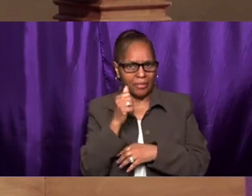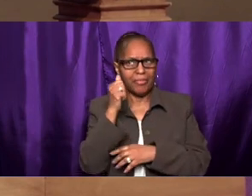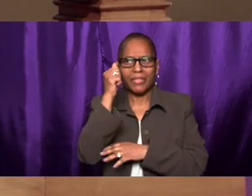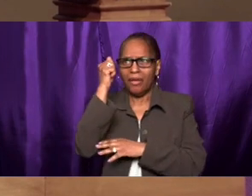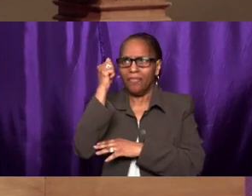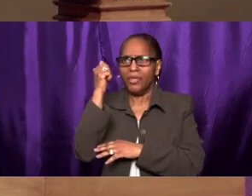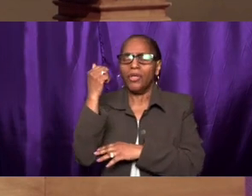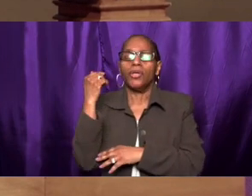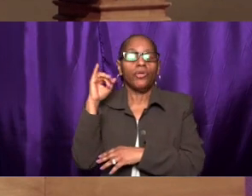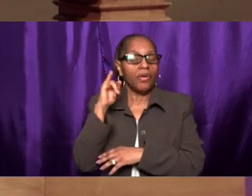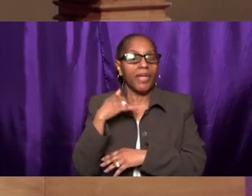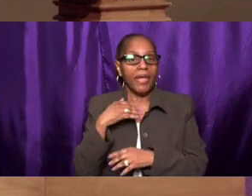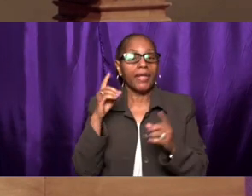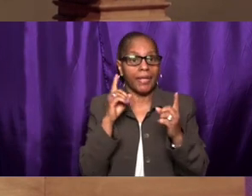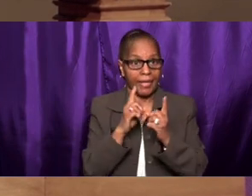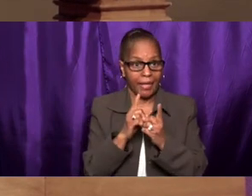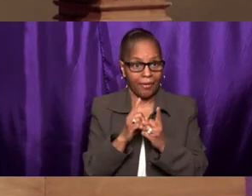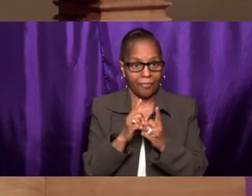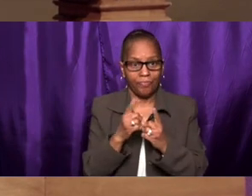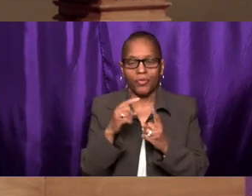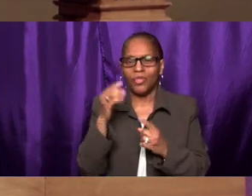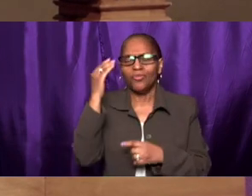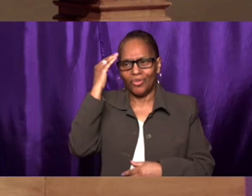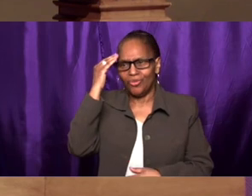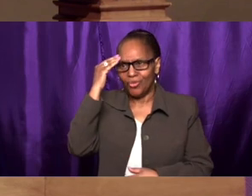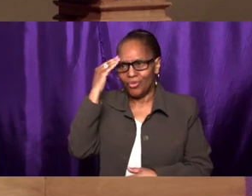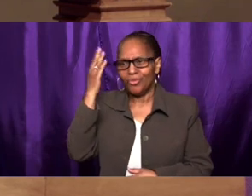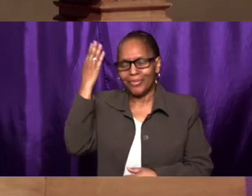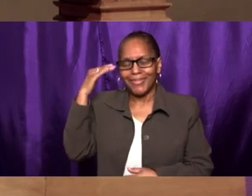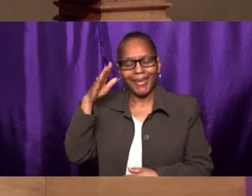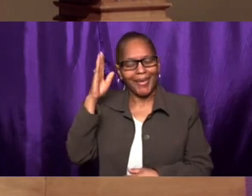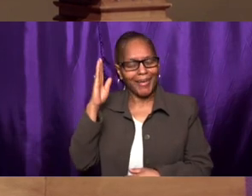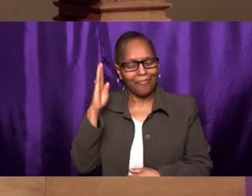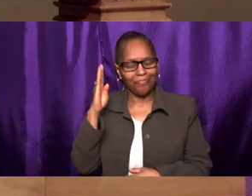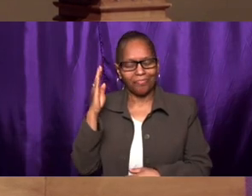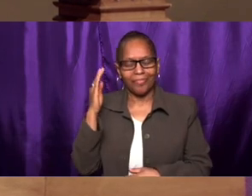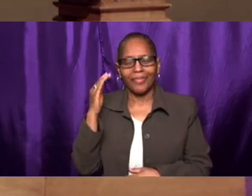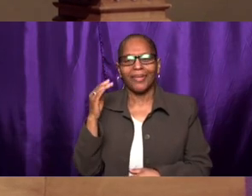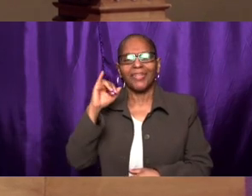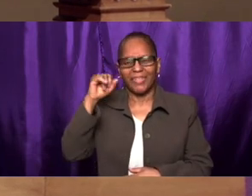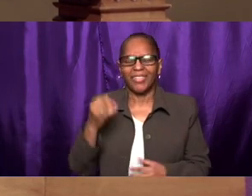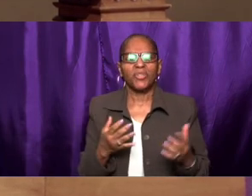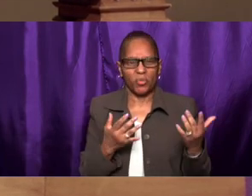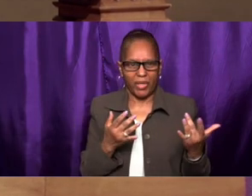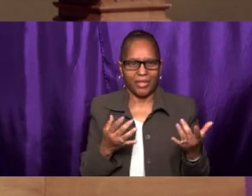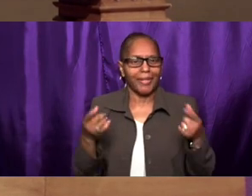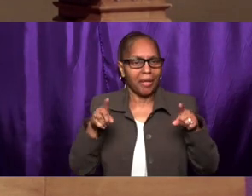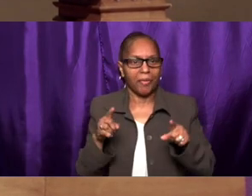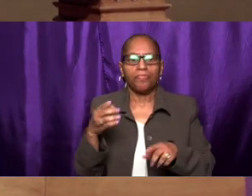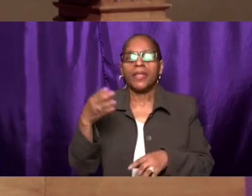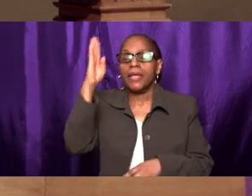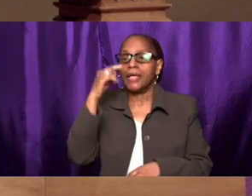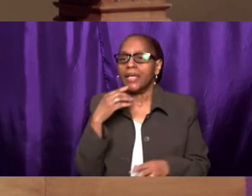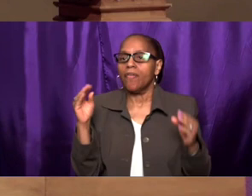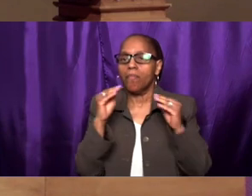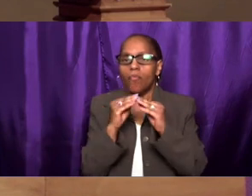encounter when you knew it was God? If you haven't, stay tuned. God said, I got more for